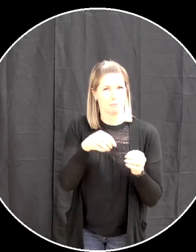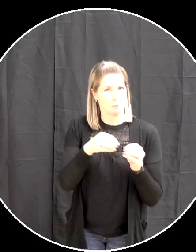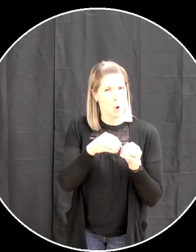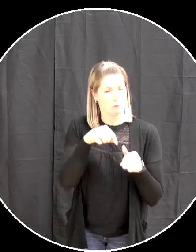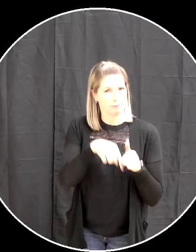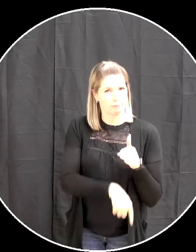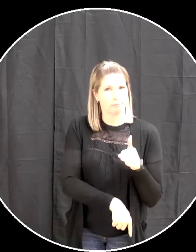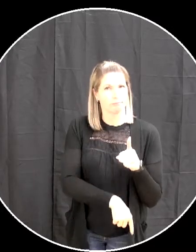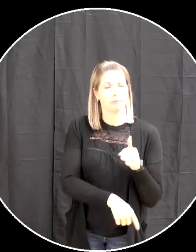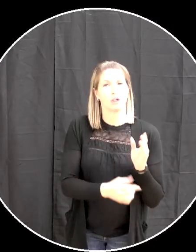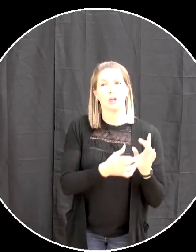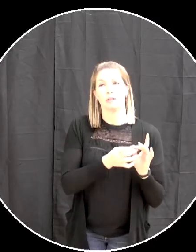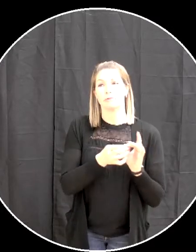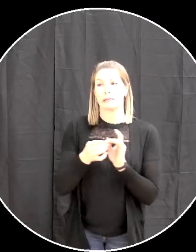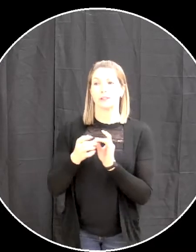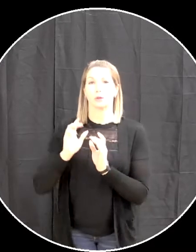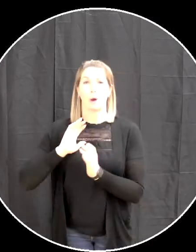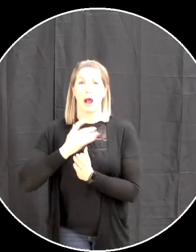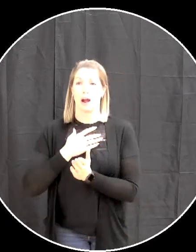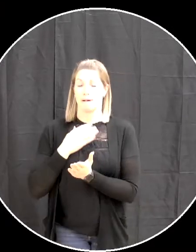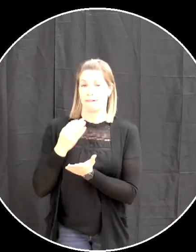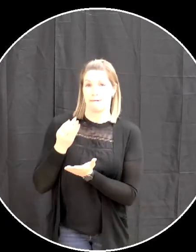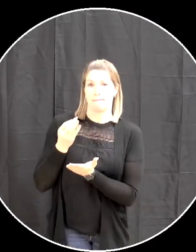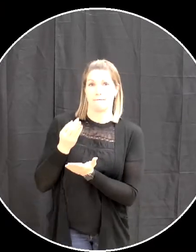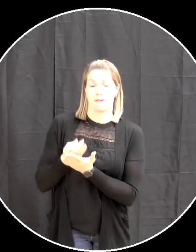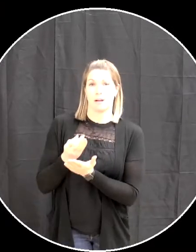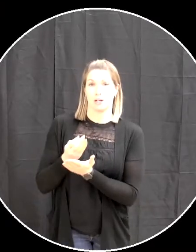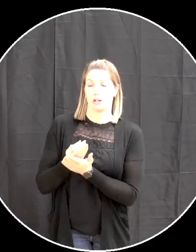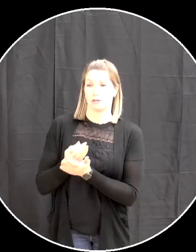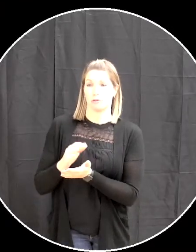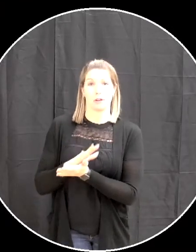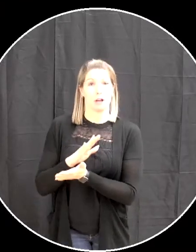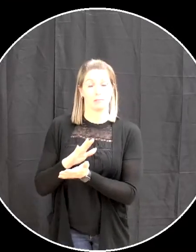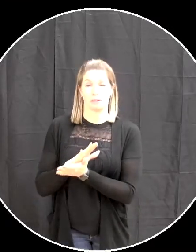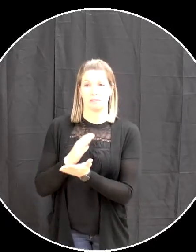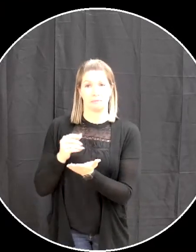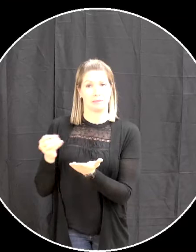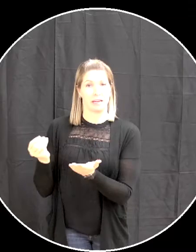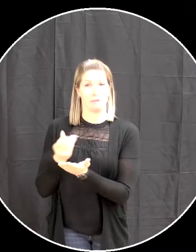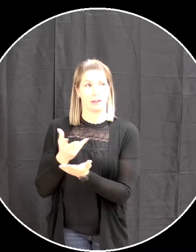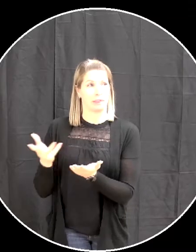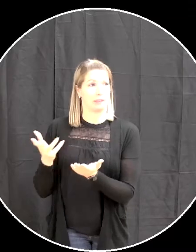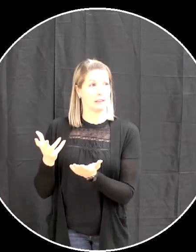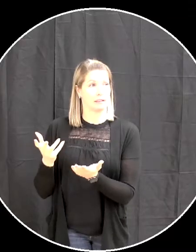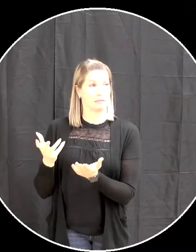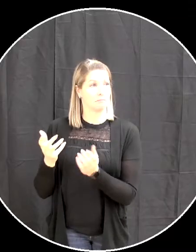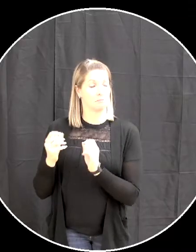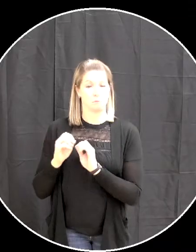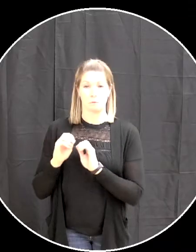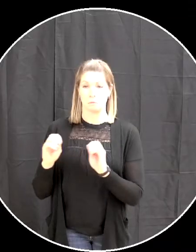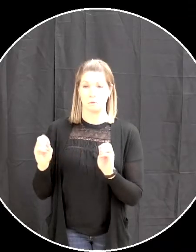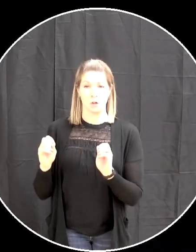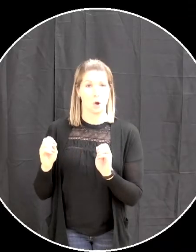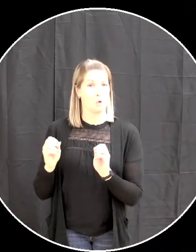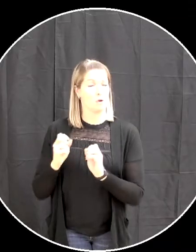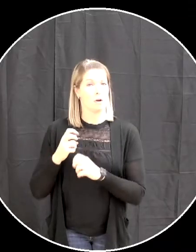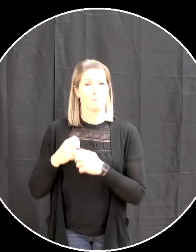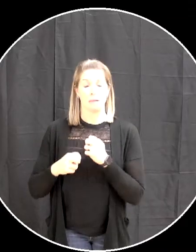review of the consolidated financial statements, we concur with the presentation and note disclosures. No fraud or illegal